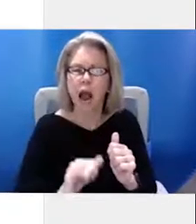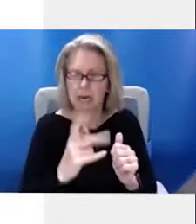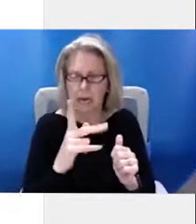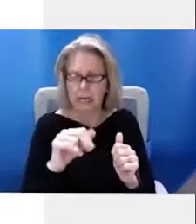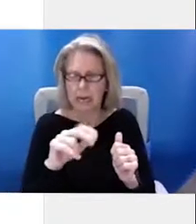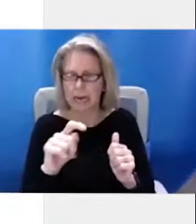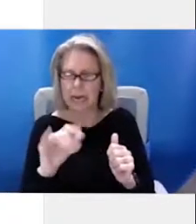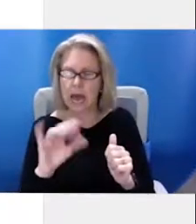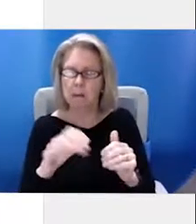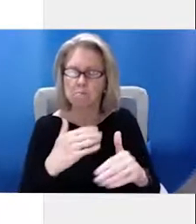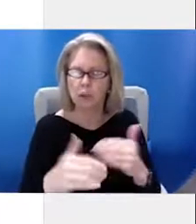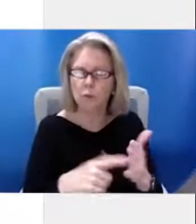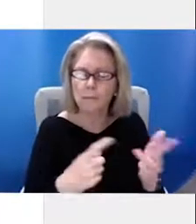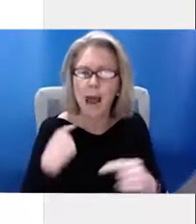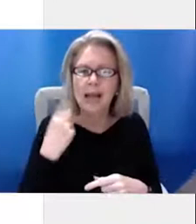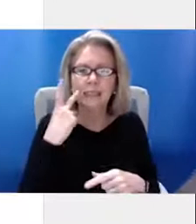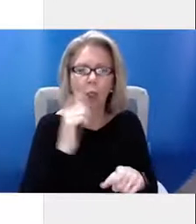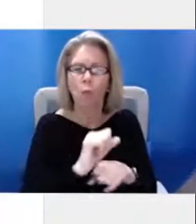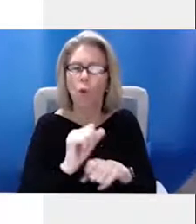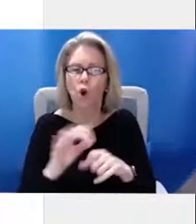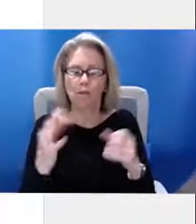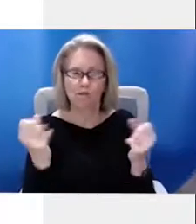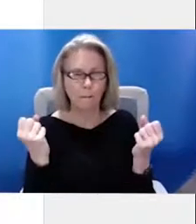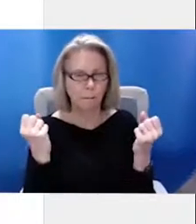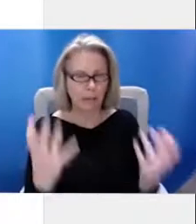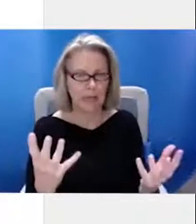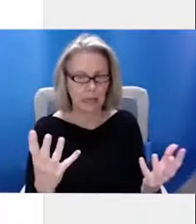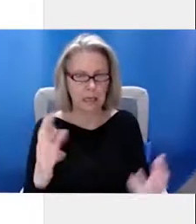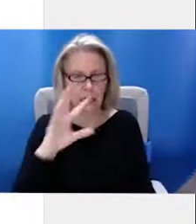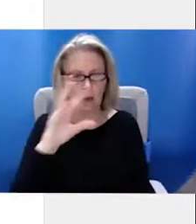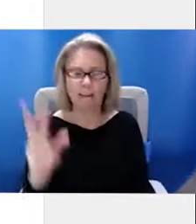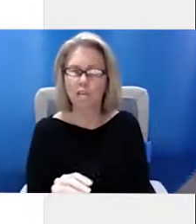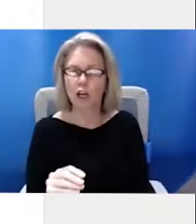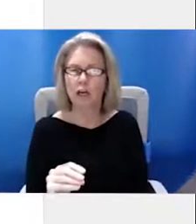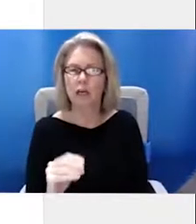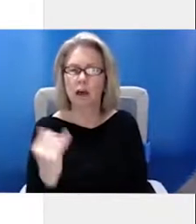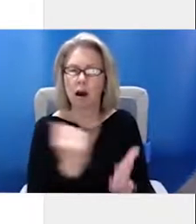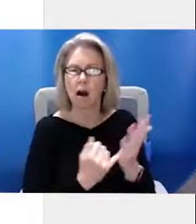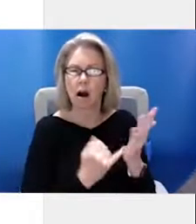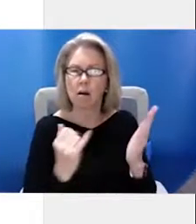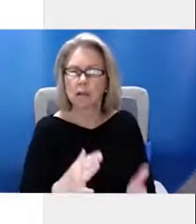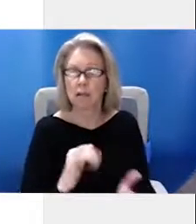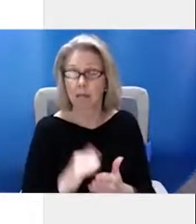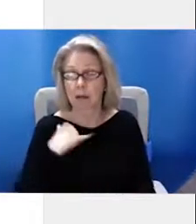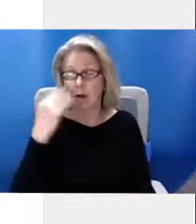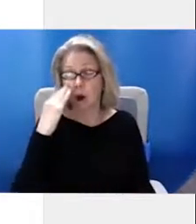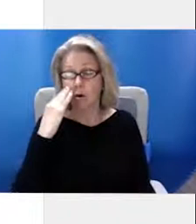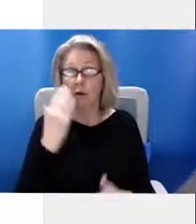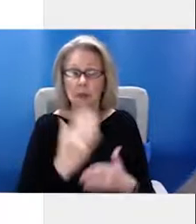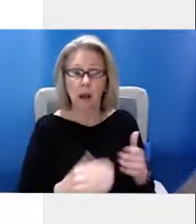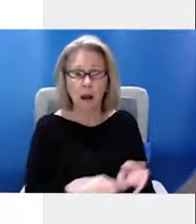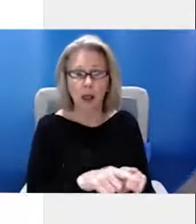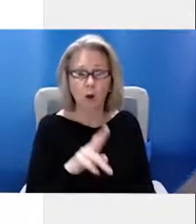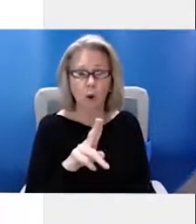kinetic process that happens within it. So I see the work of many African artists